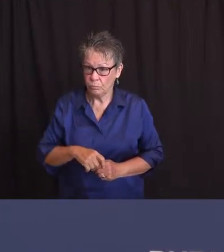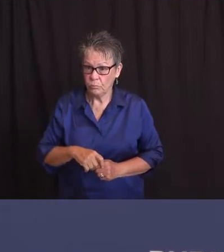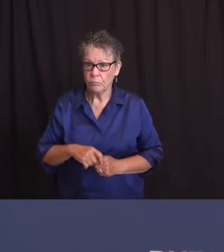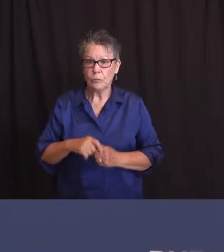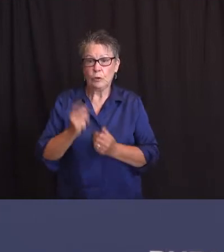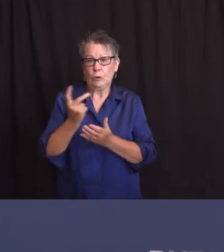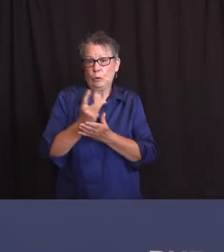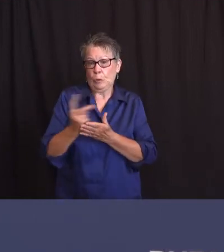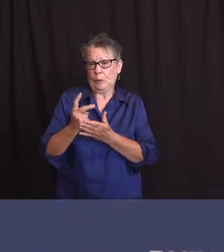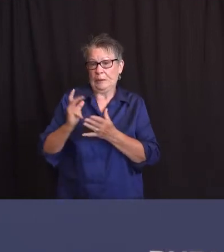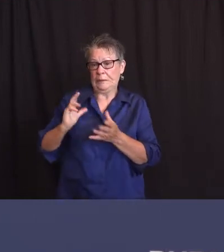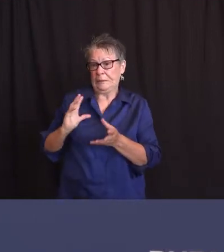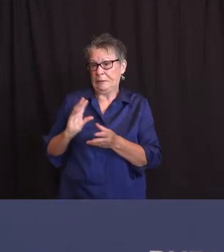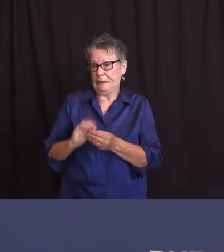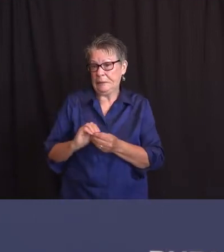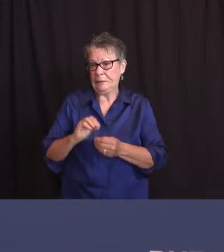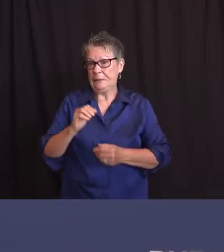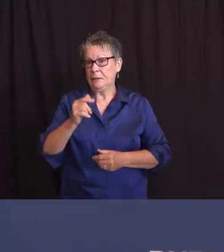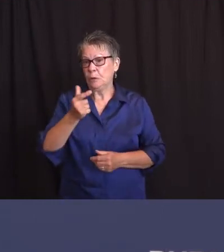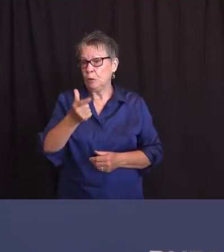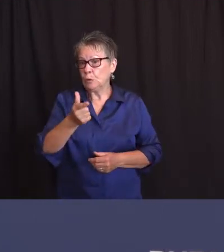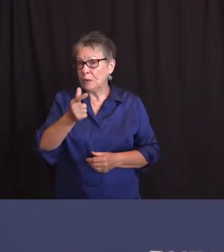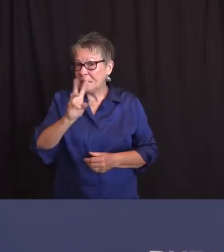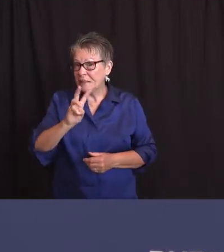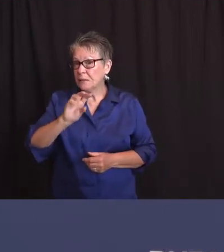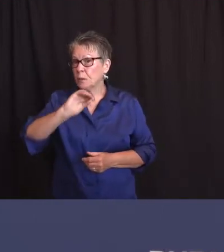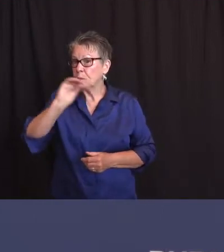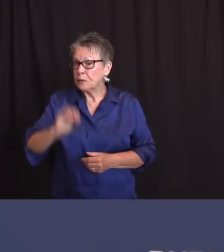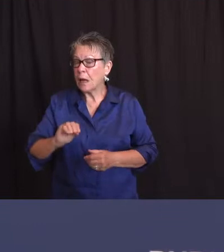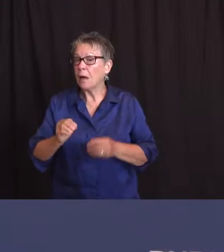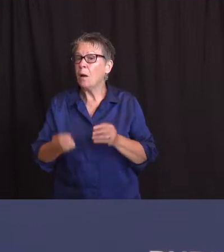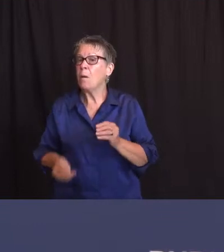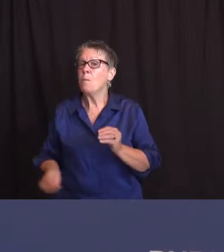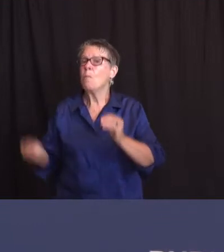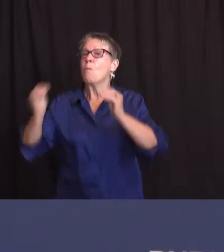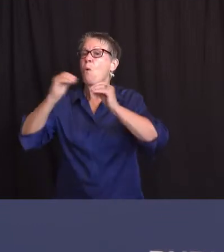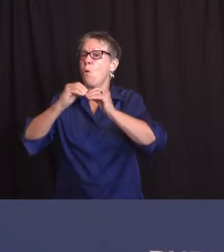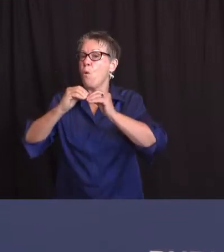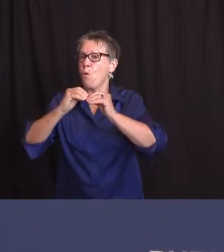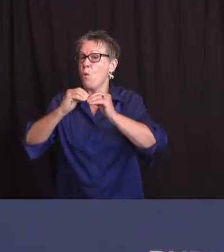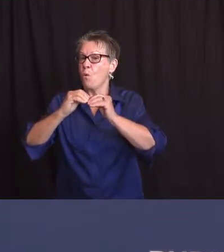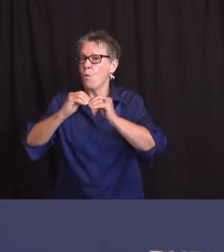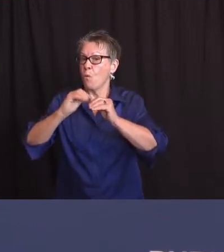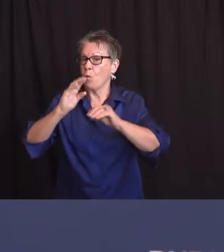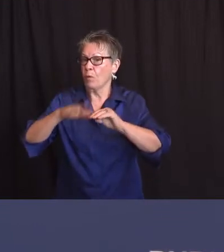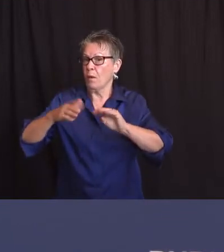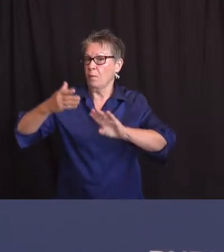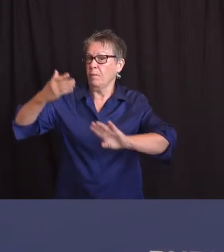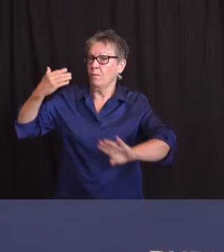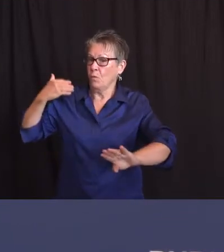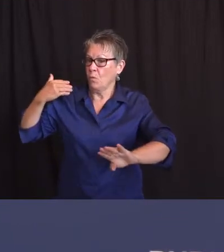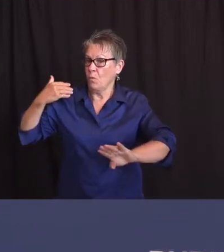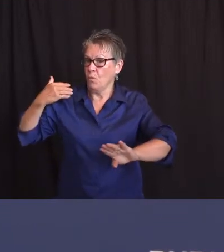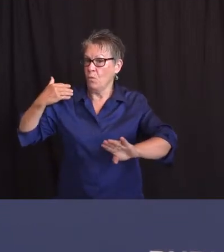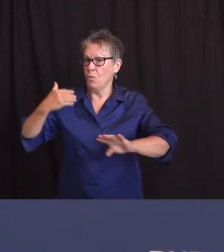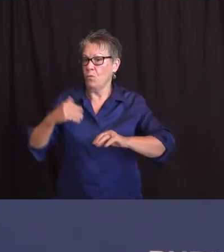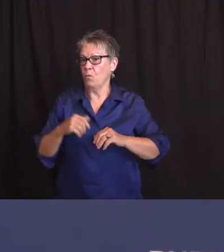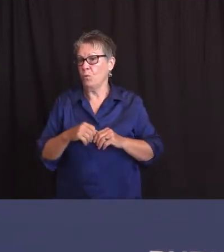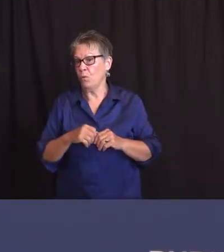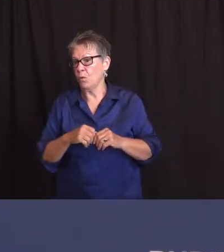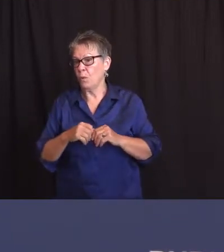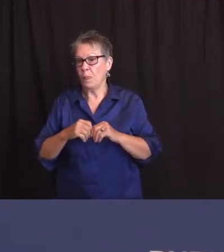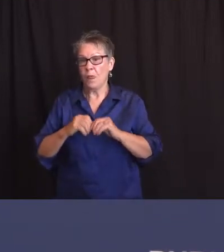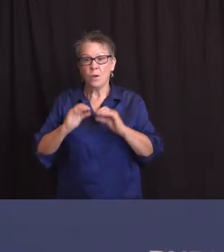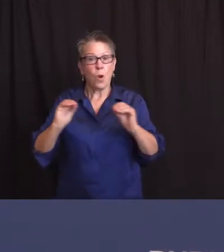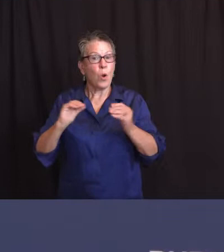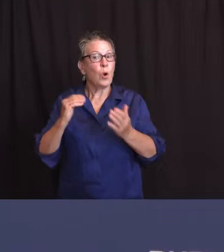a 26% increase in patients in our hospitals. Fortunately, there's no new reports of